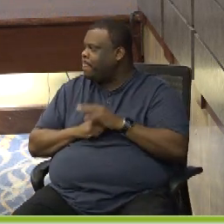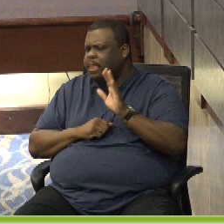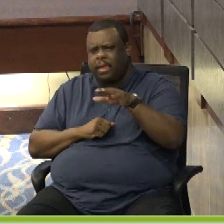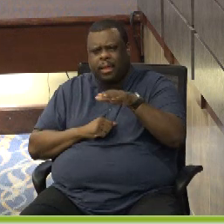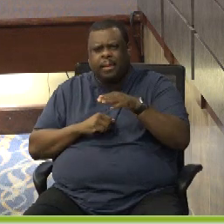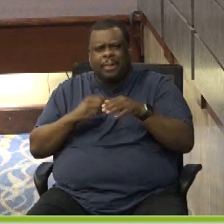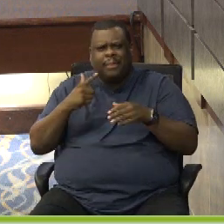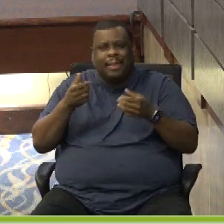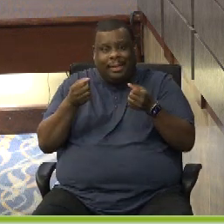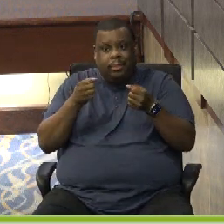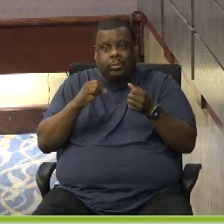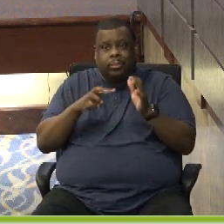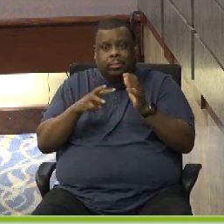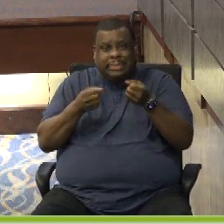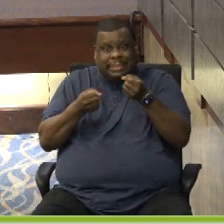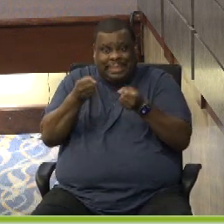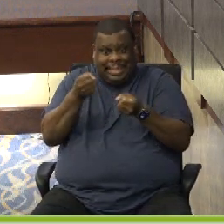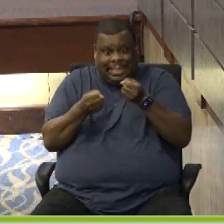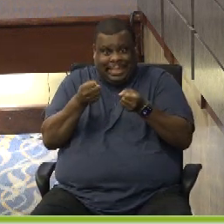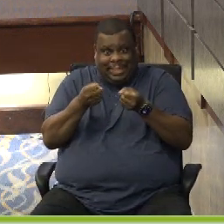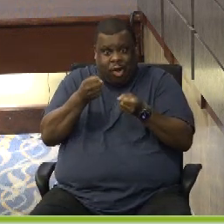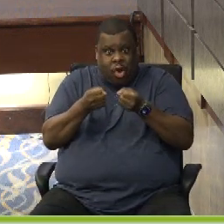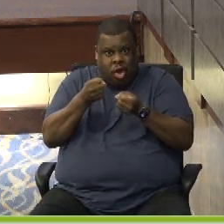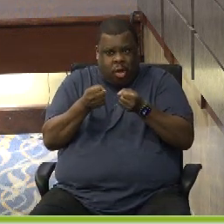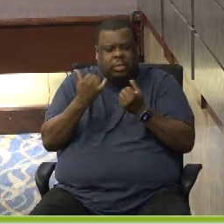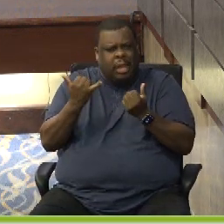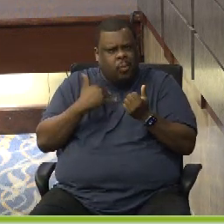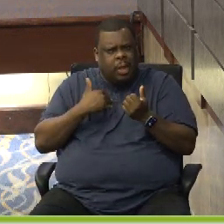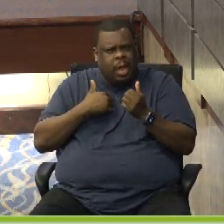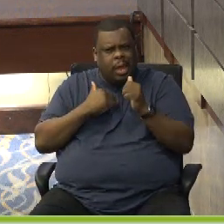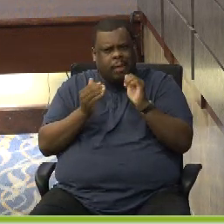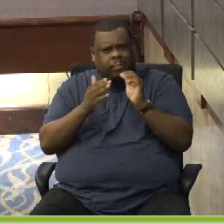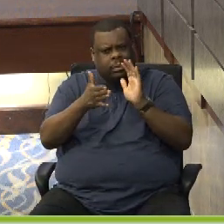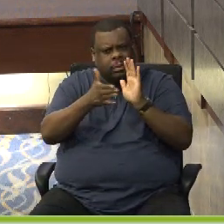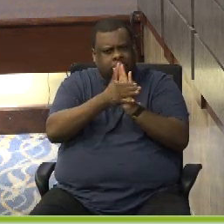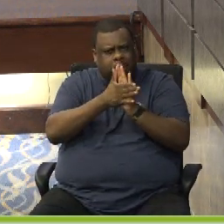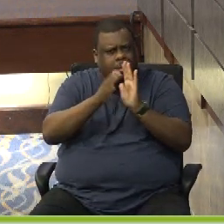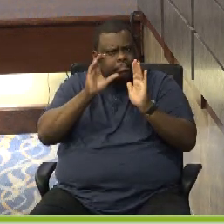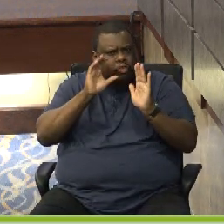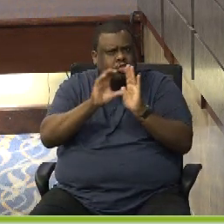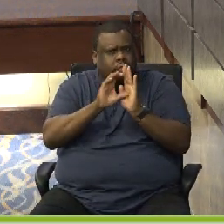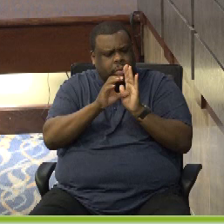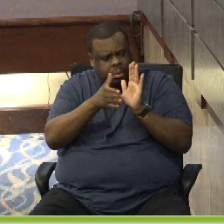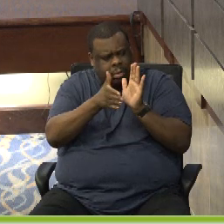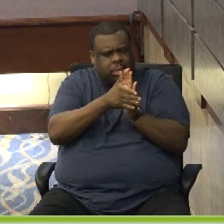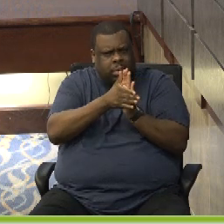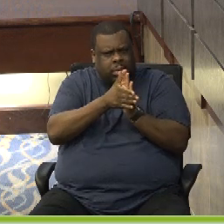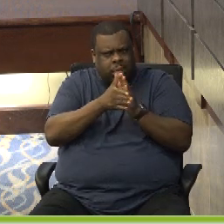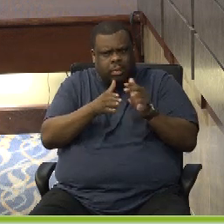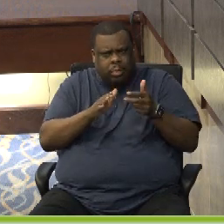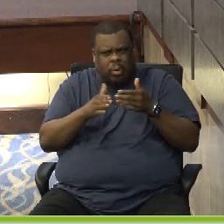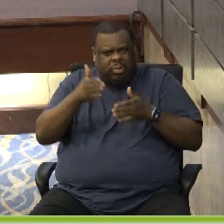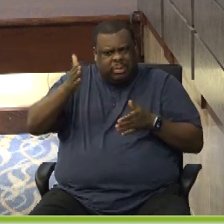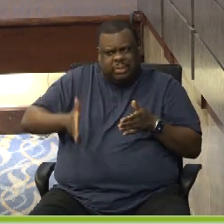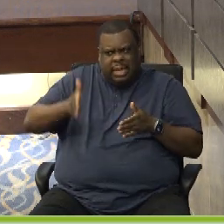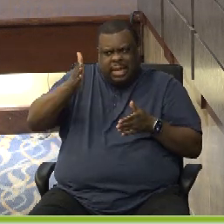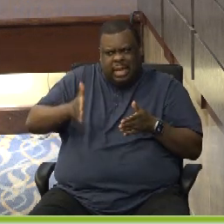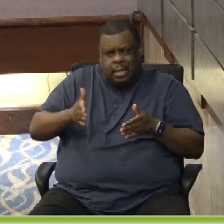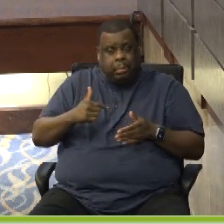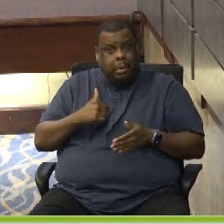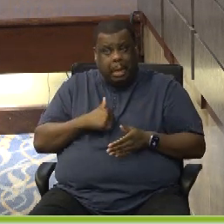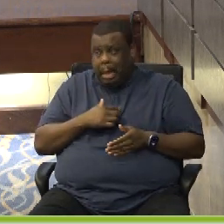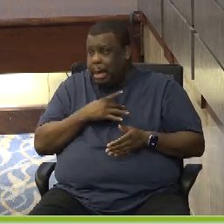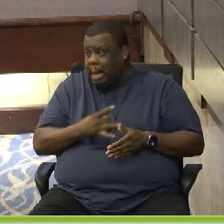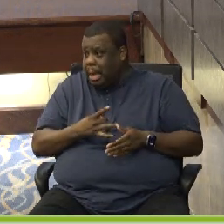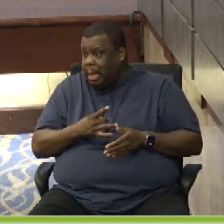vehicles, I think there's kind of like a minimal imprint on the side when they're using that seal. But I like the way y'all have laid